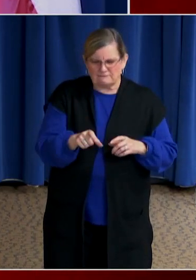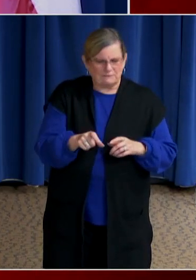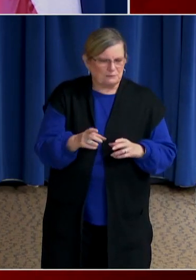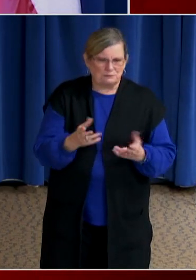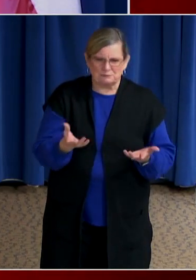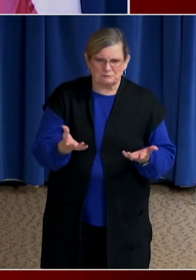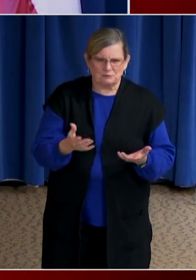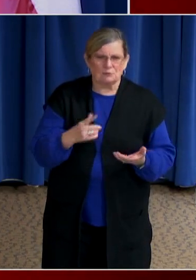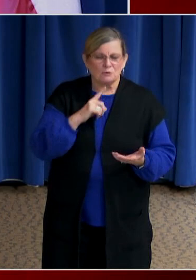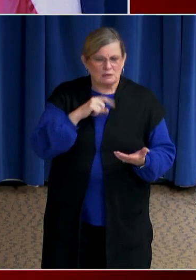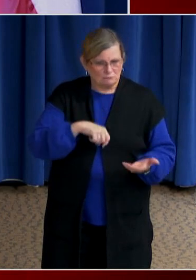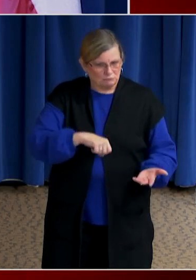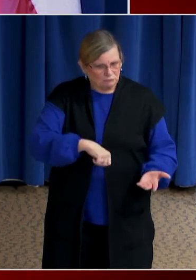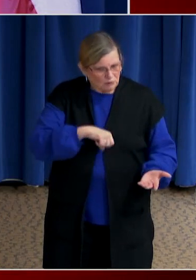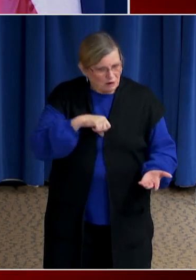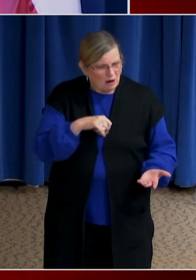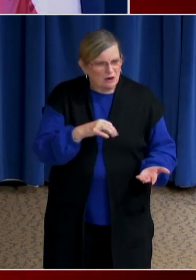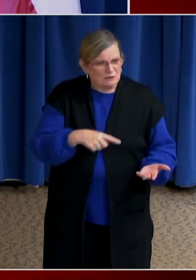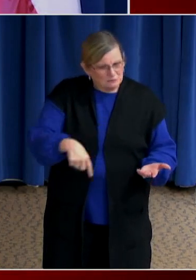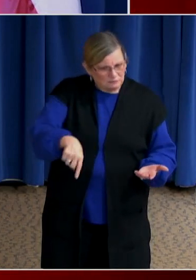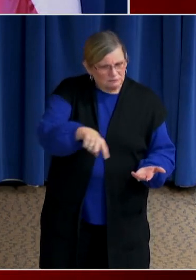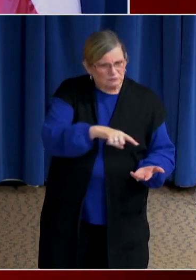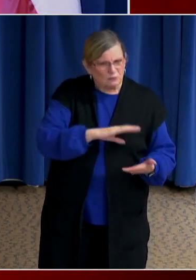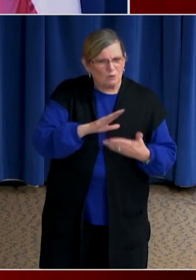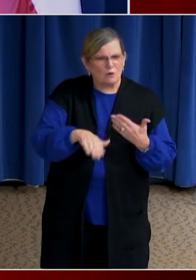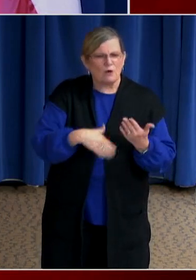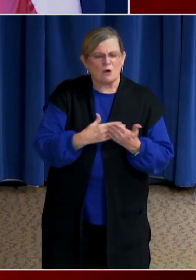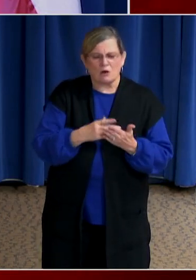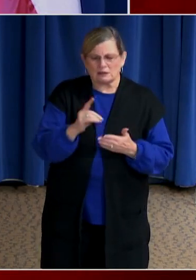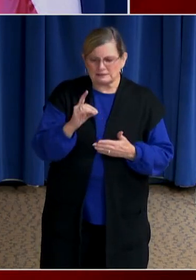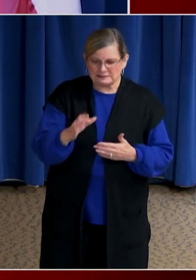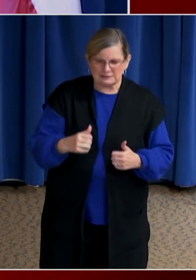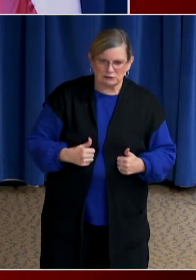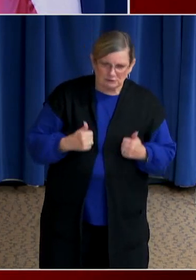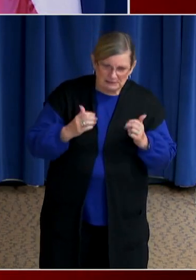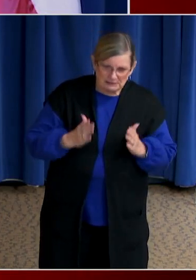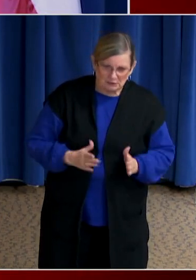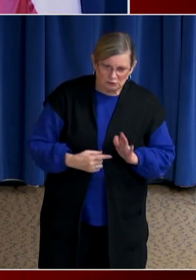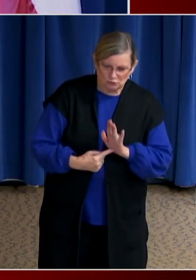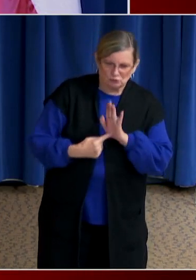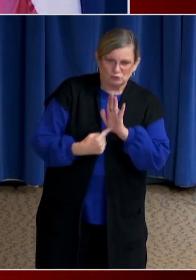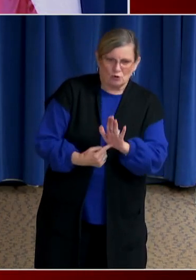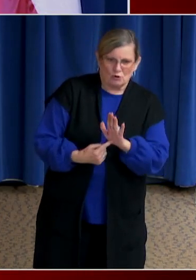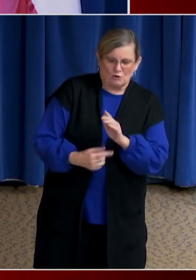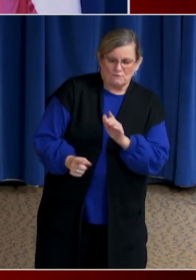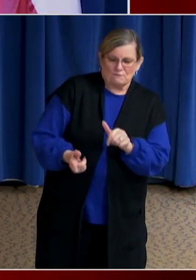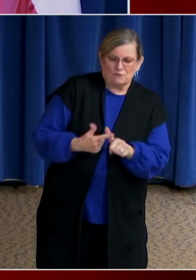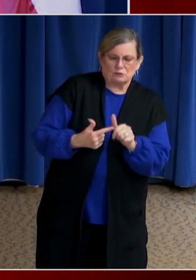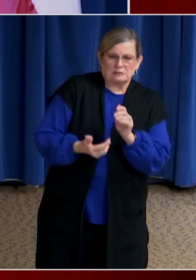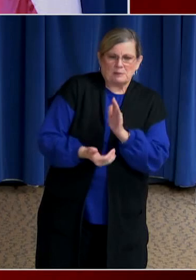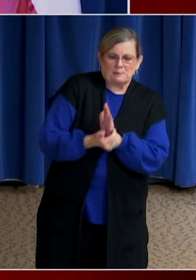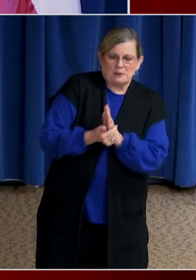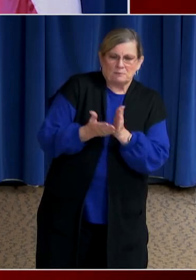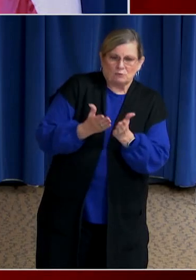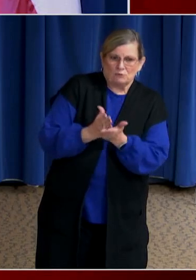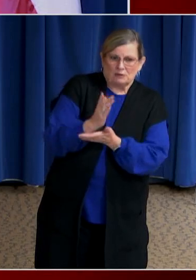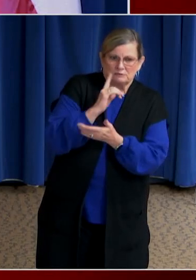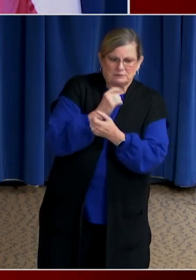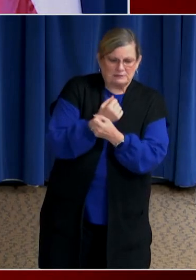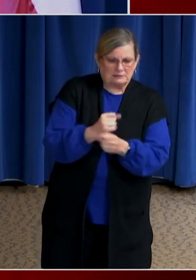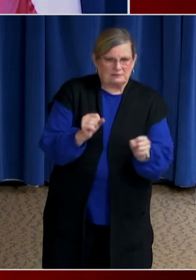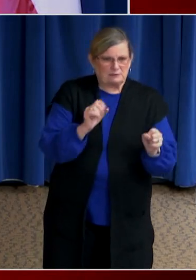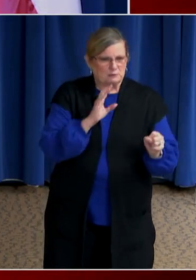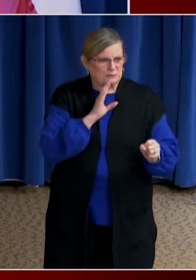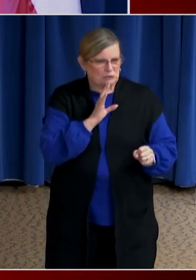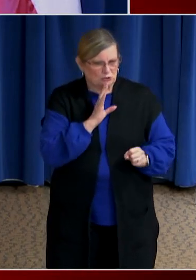First Amendment assemblies. We've had over 1,000 so far this year, and last night was an example of a